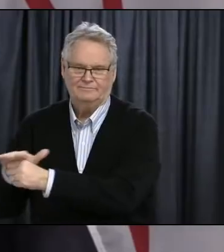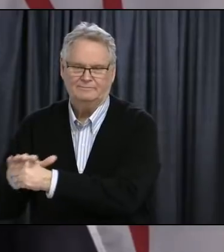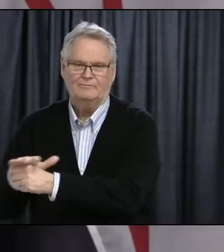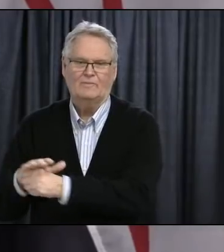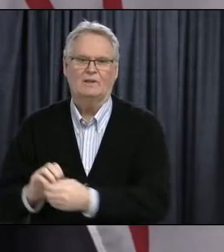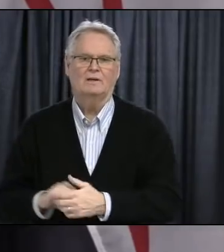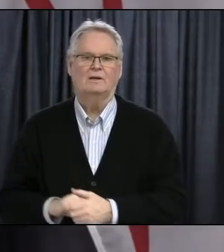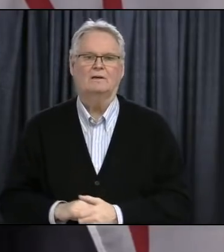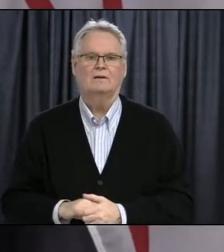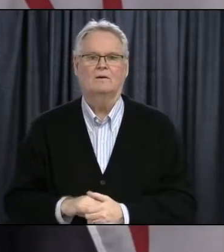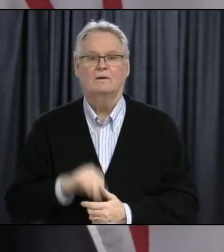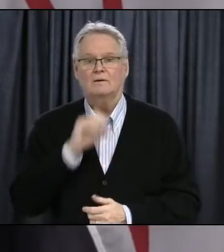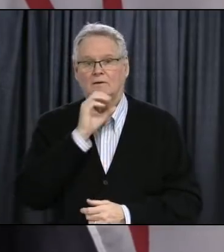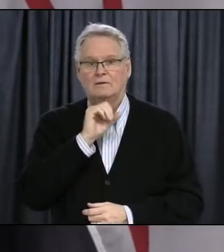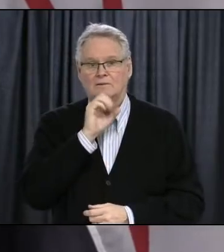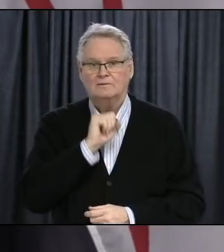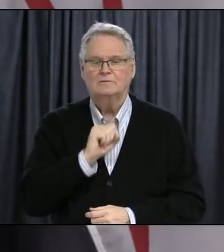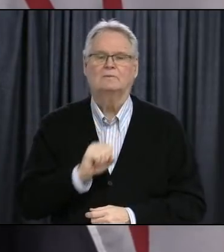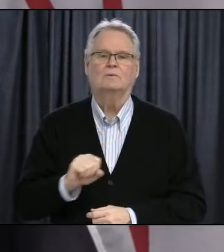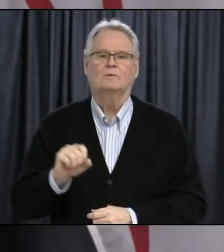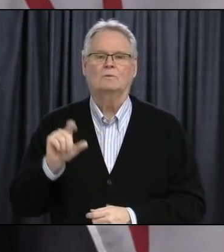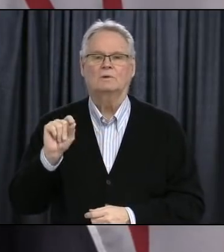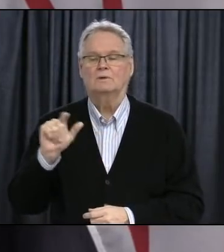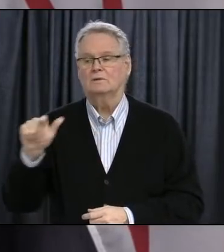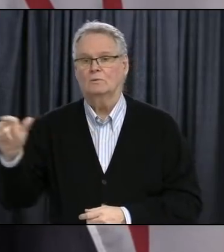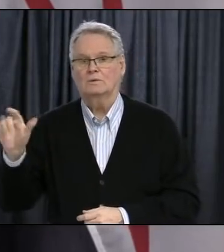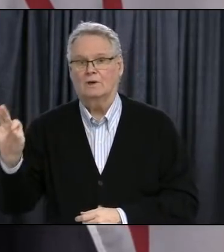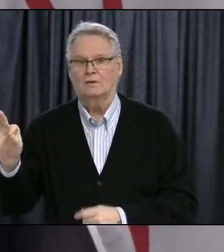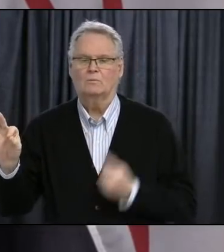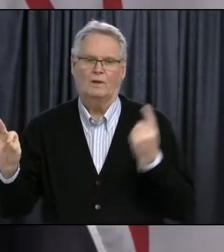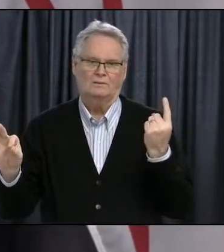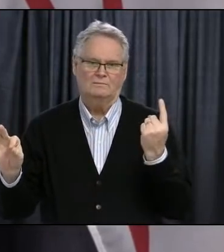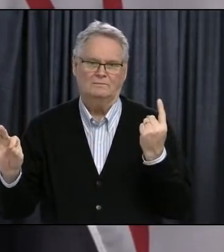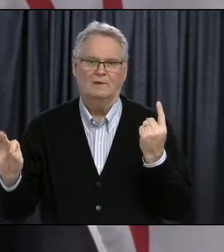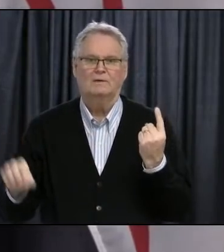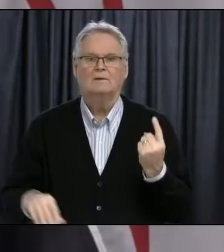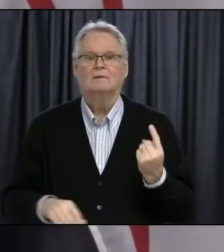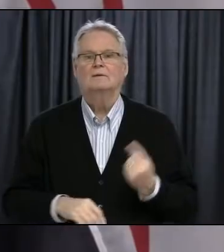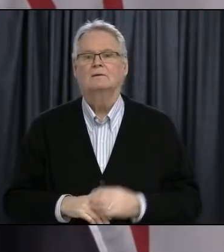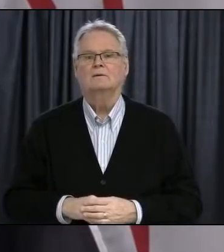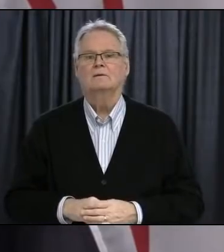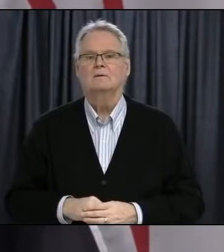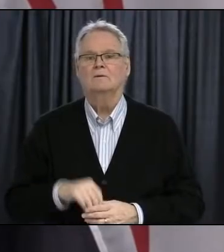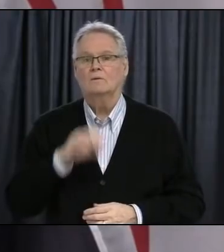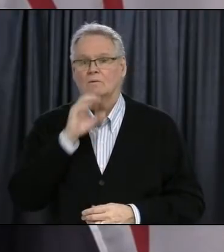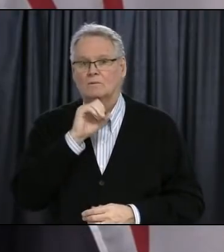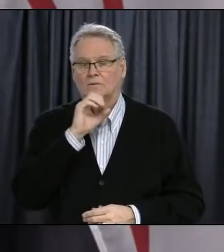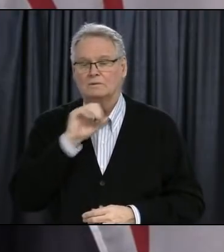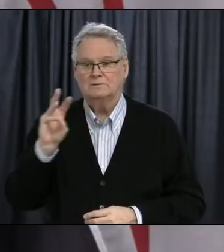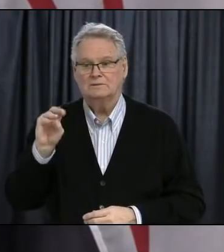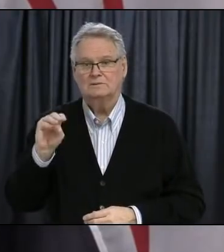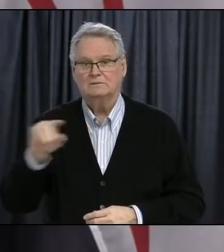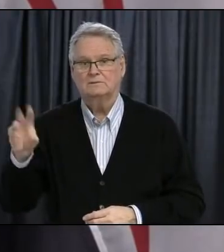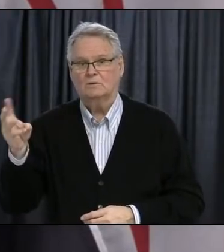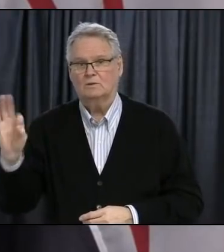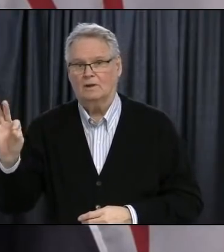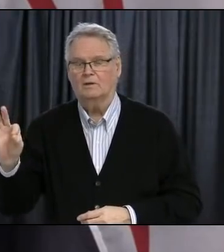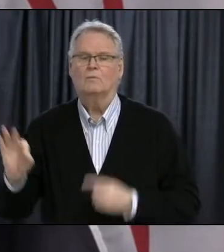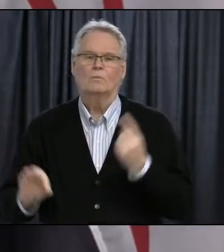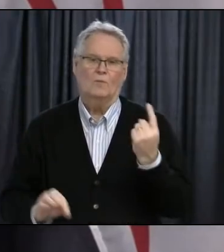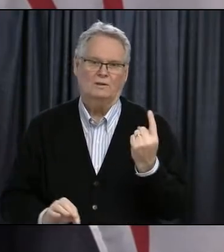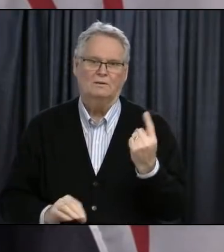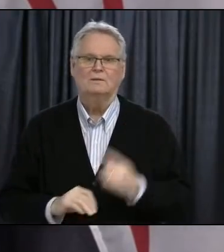between 20 and 39 years of age, 1 person between 60 and 69 years of age, and 1 over 70 years of